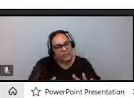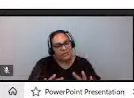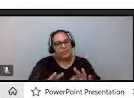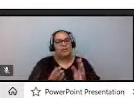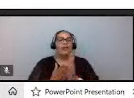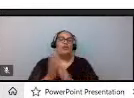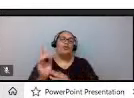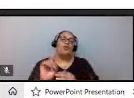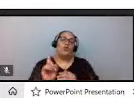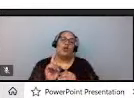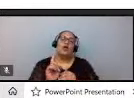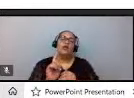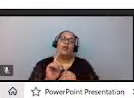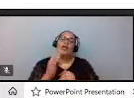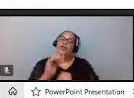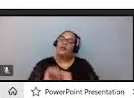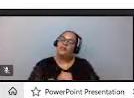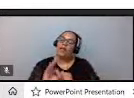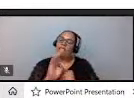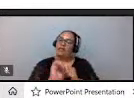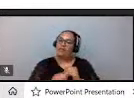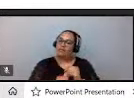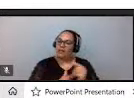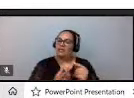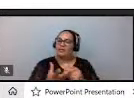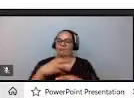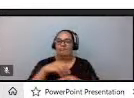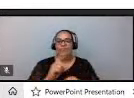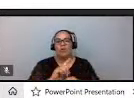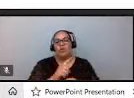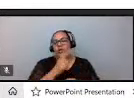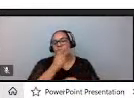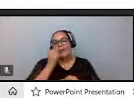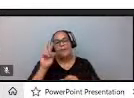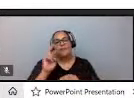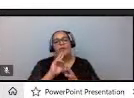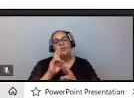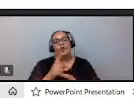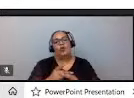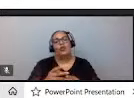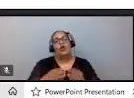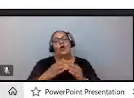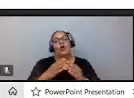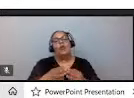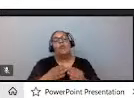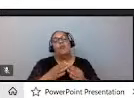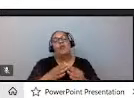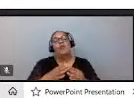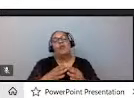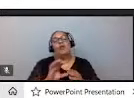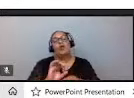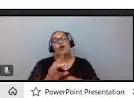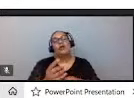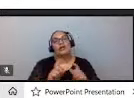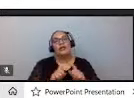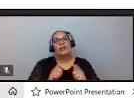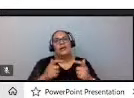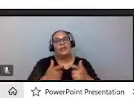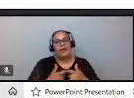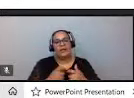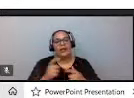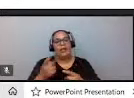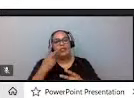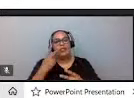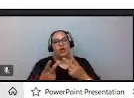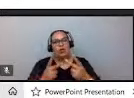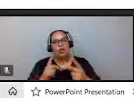through on a courtly basis uh into what is refer refer to also as the port consultative uh committee that then looks